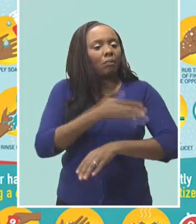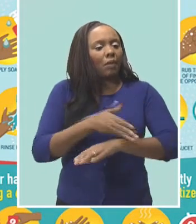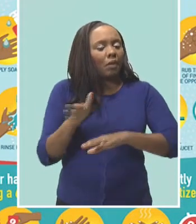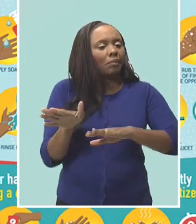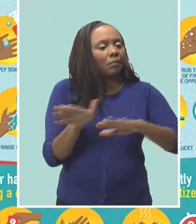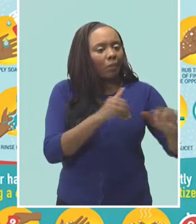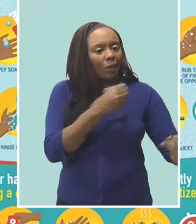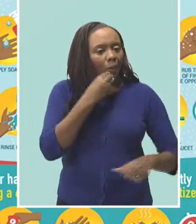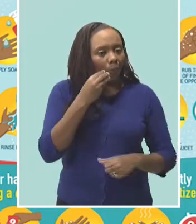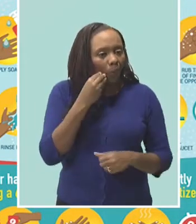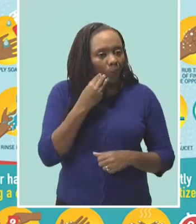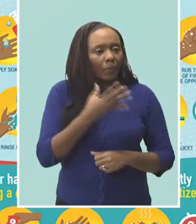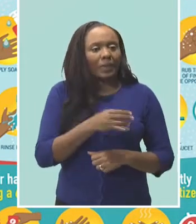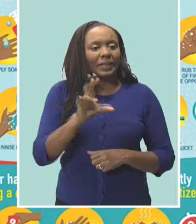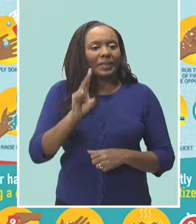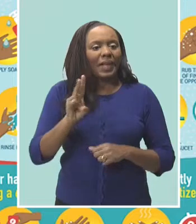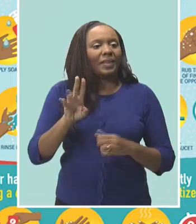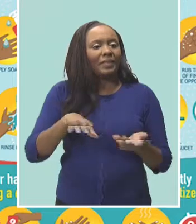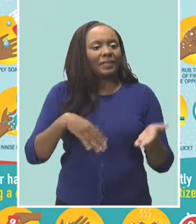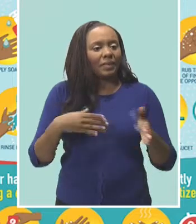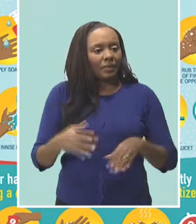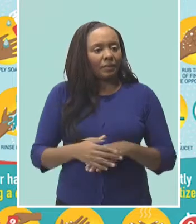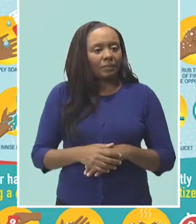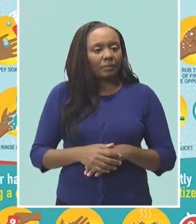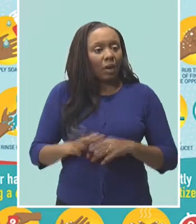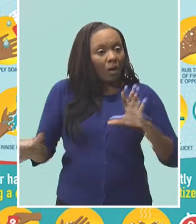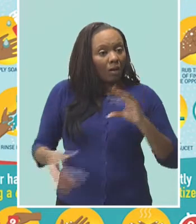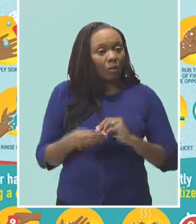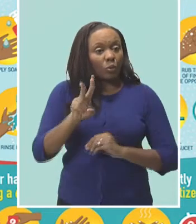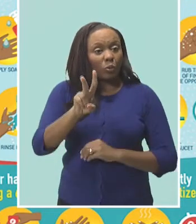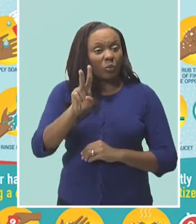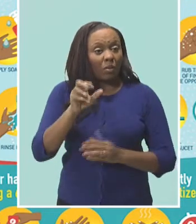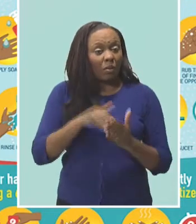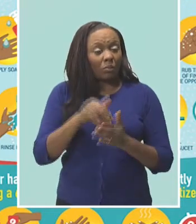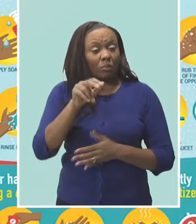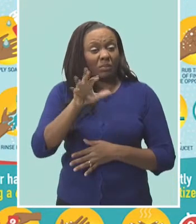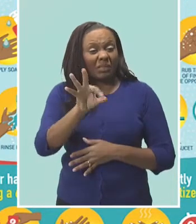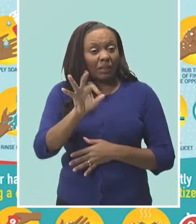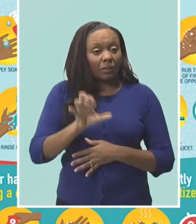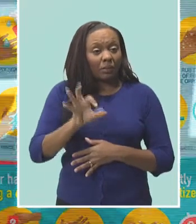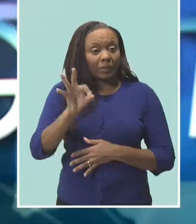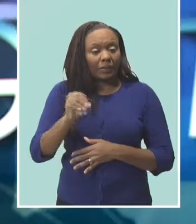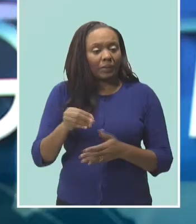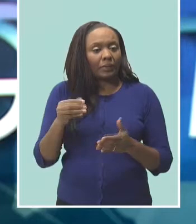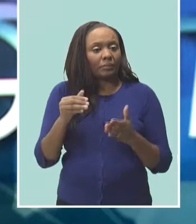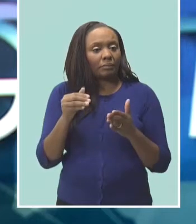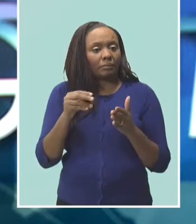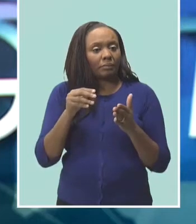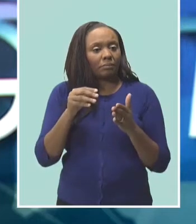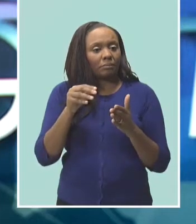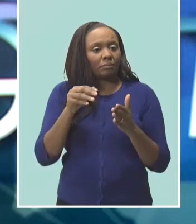and 2,990 tests have been carried out since the process began.